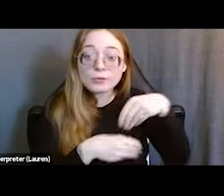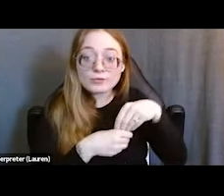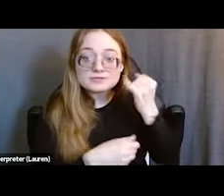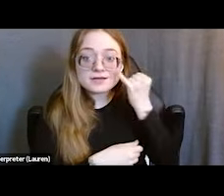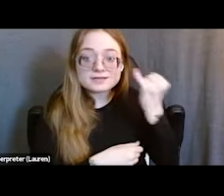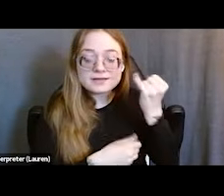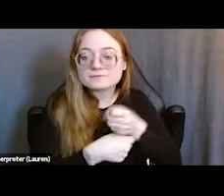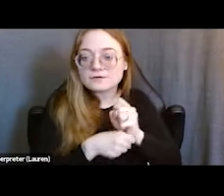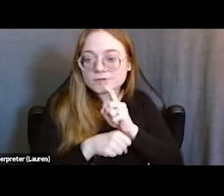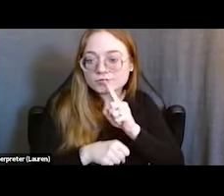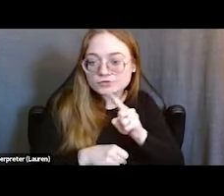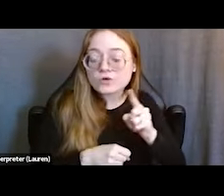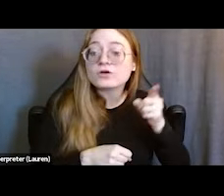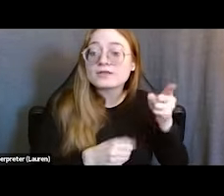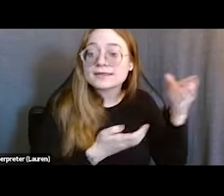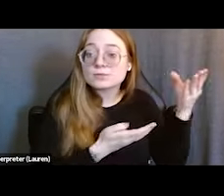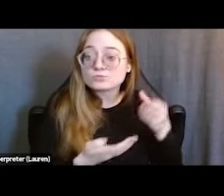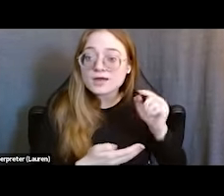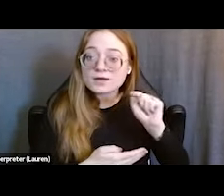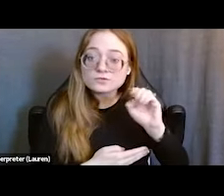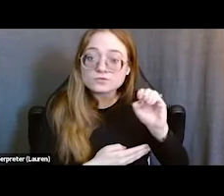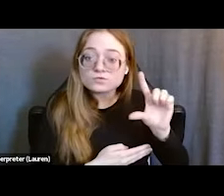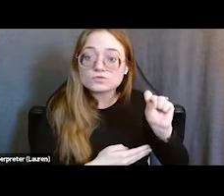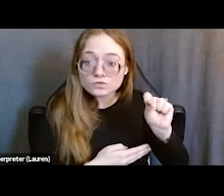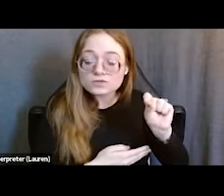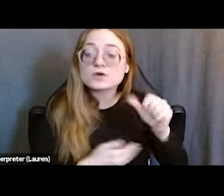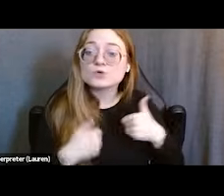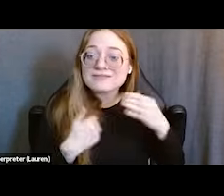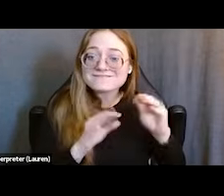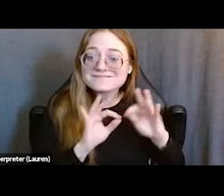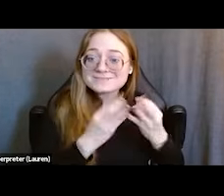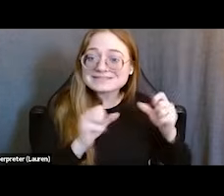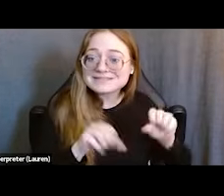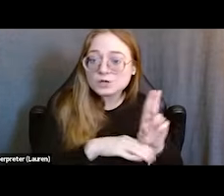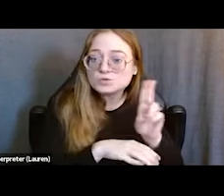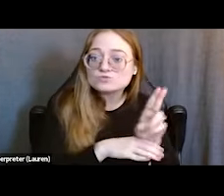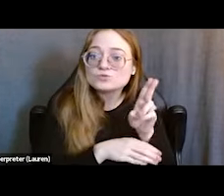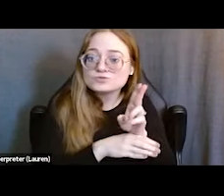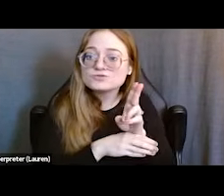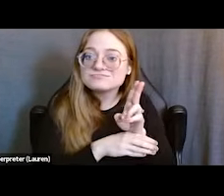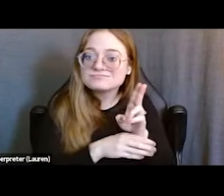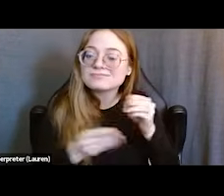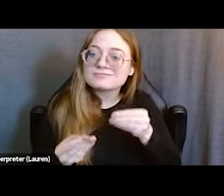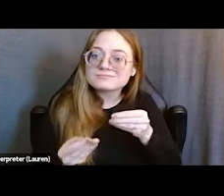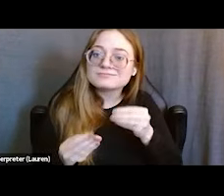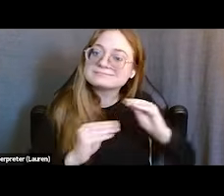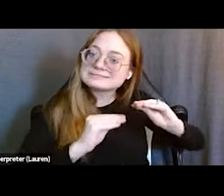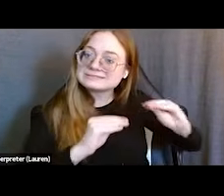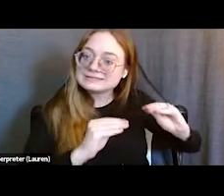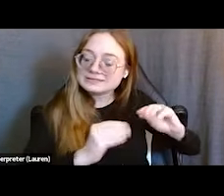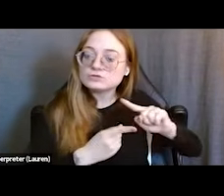making sure that they're bringing tools that youth and families can use in order to